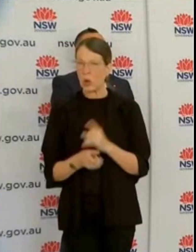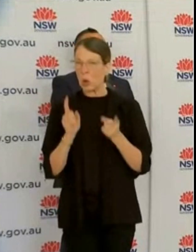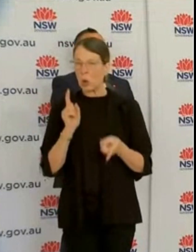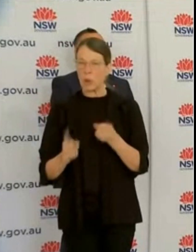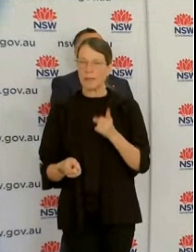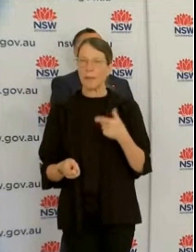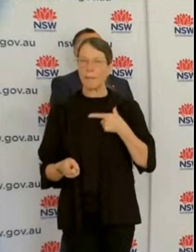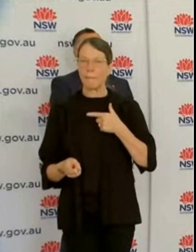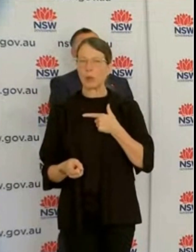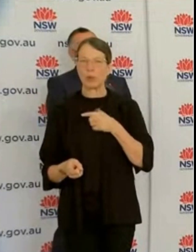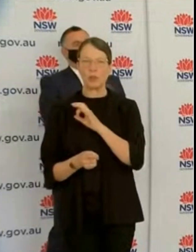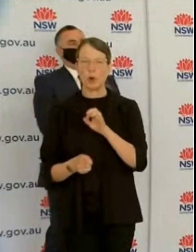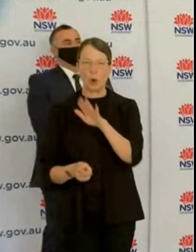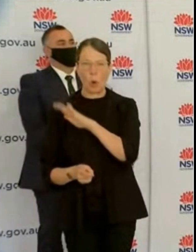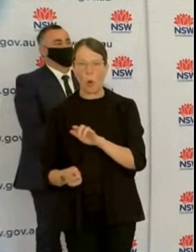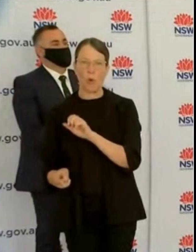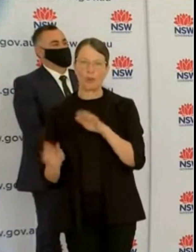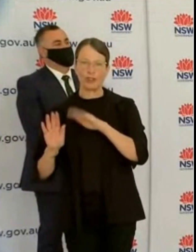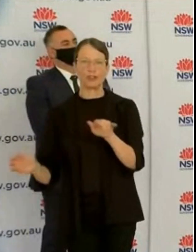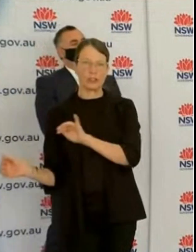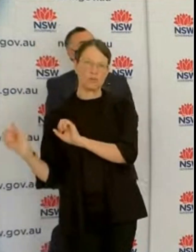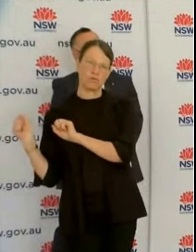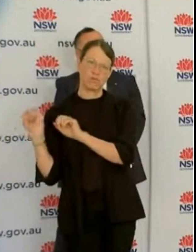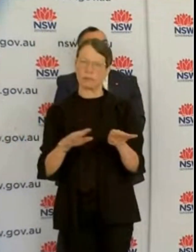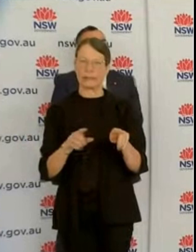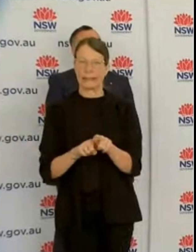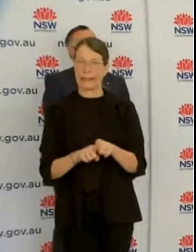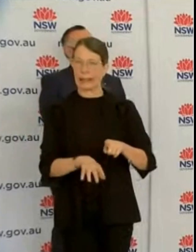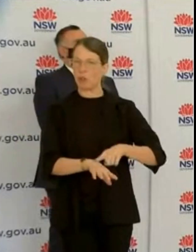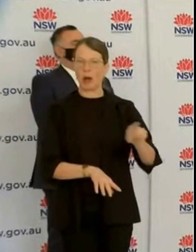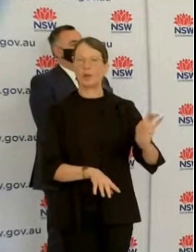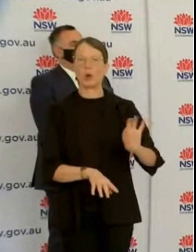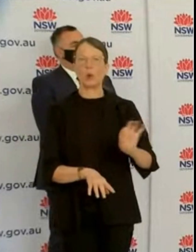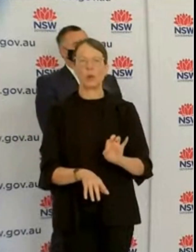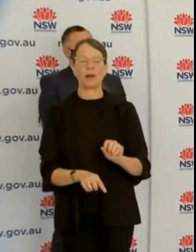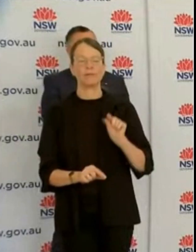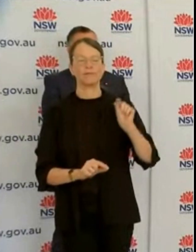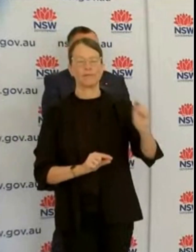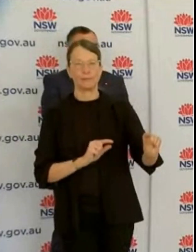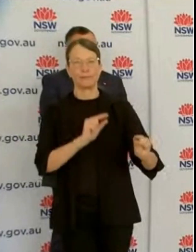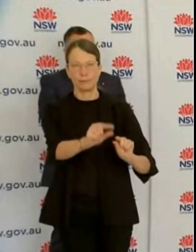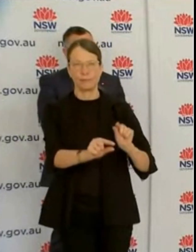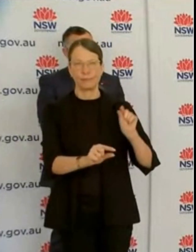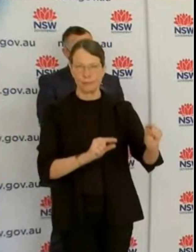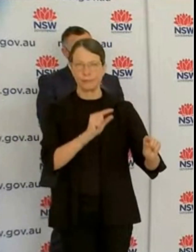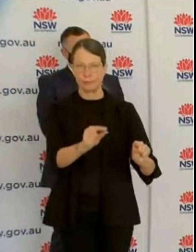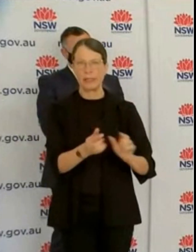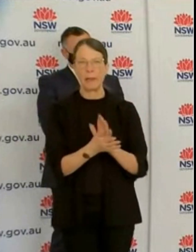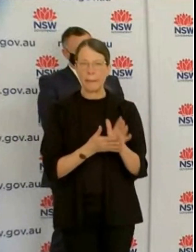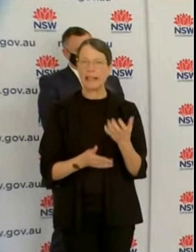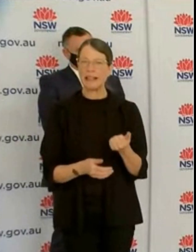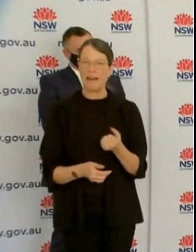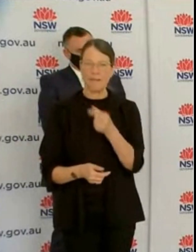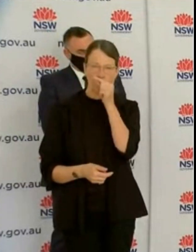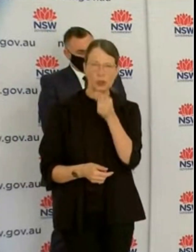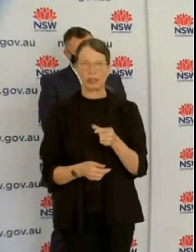to themselves. So we'll be able to have ample social distancing, and by that stage, by the time you have all students